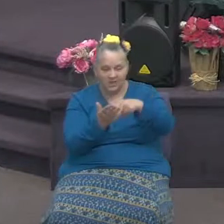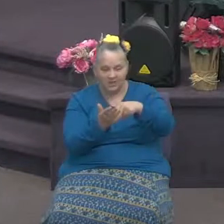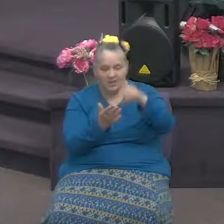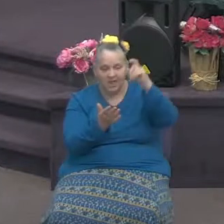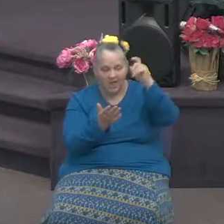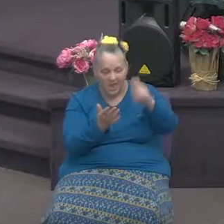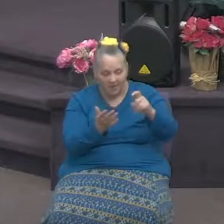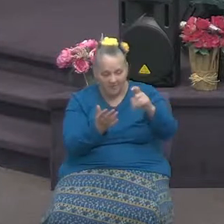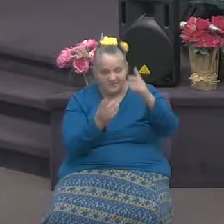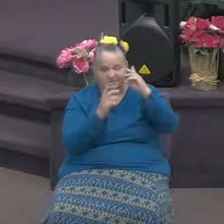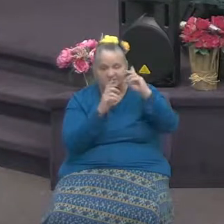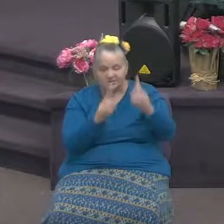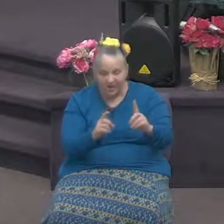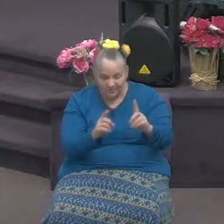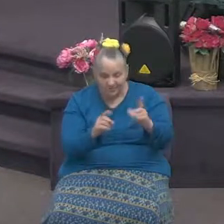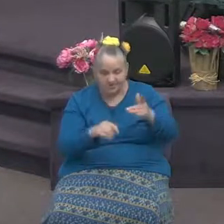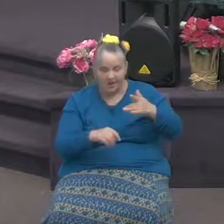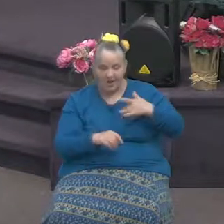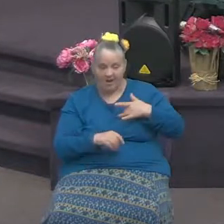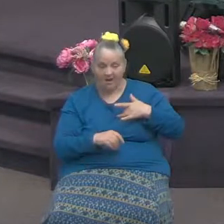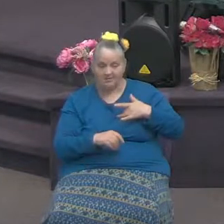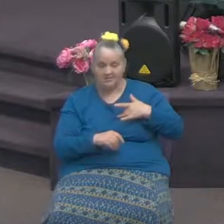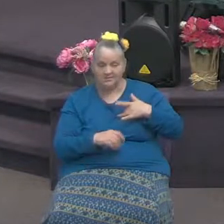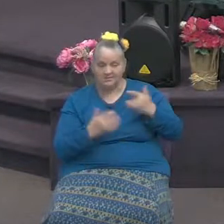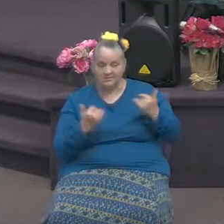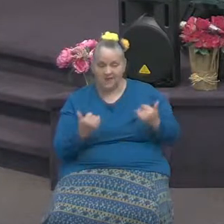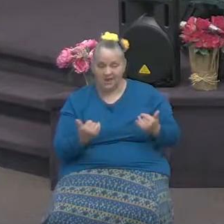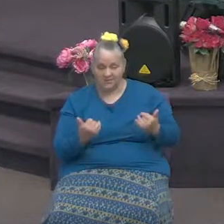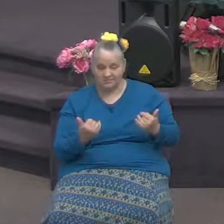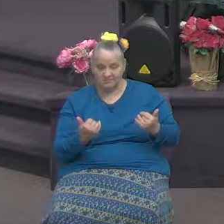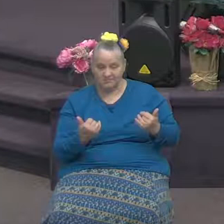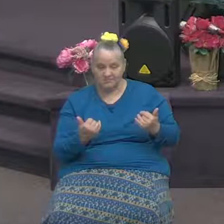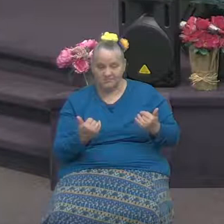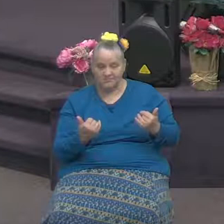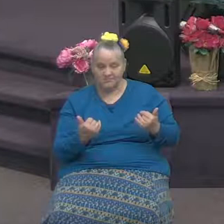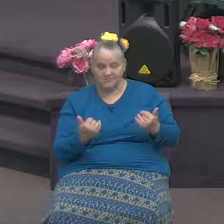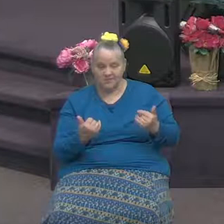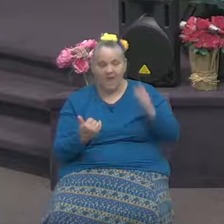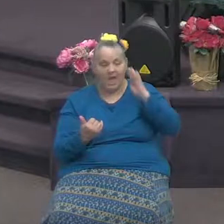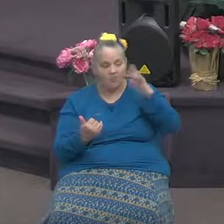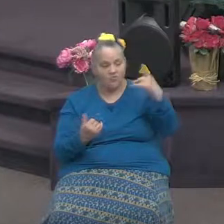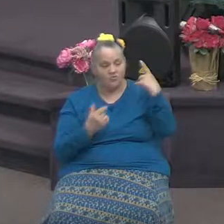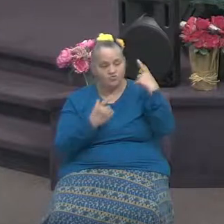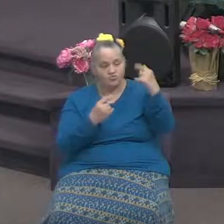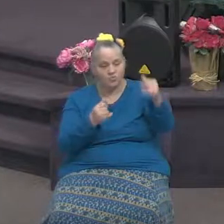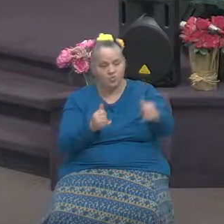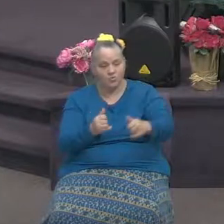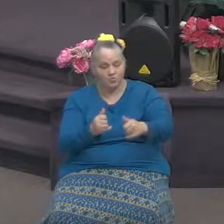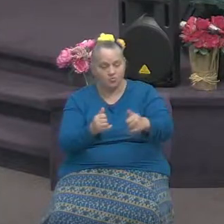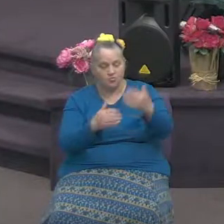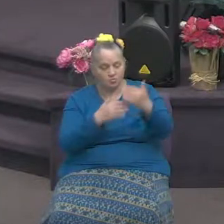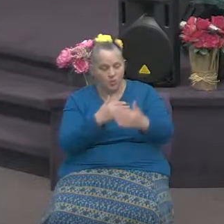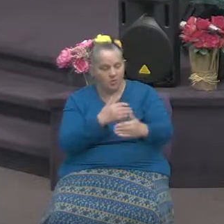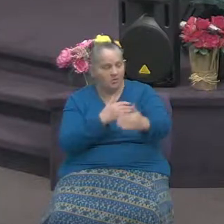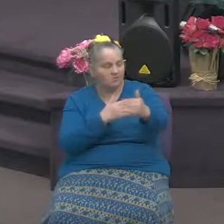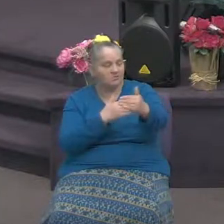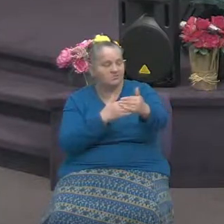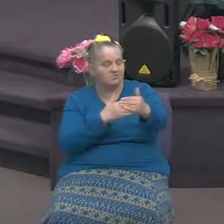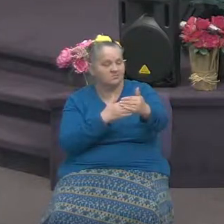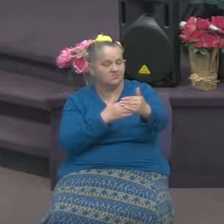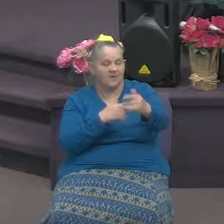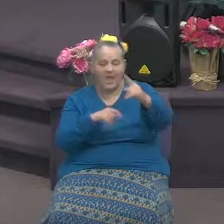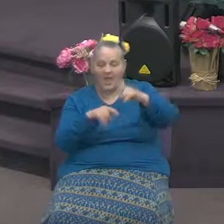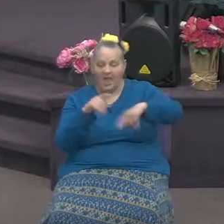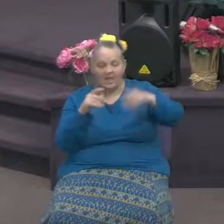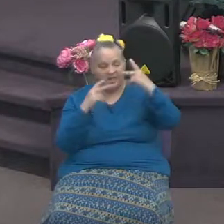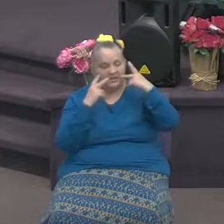You've got to determine in your heart today, I'm going to go forward. You see, I